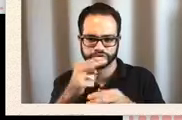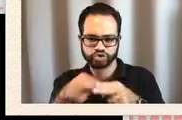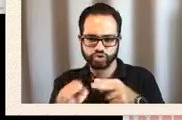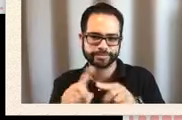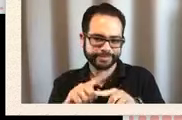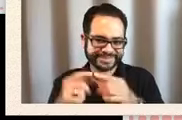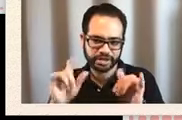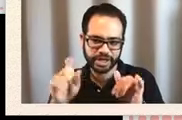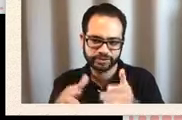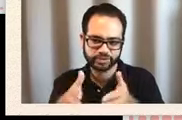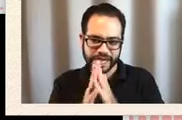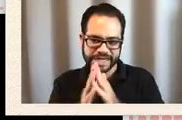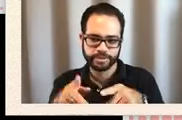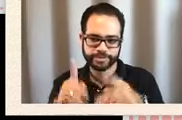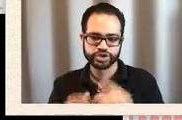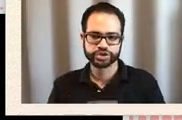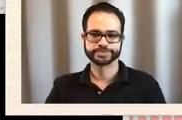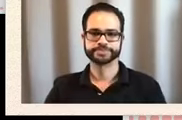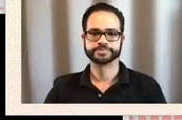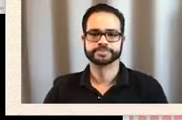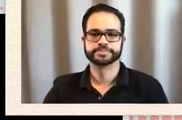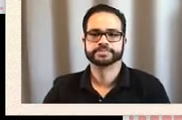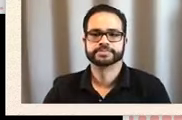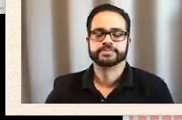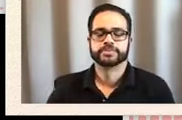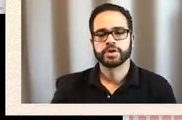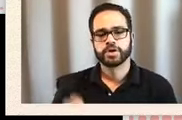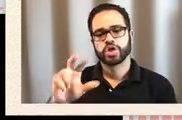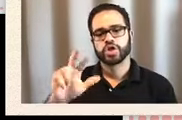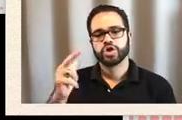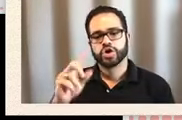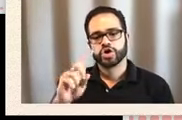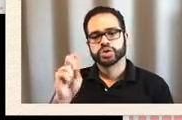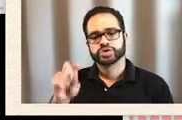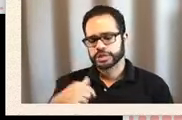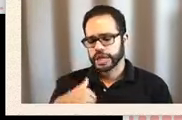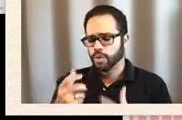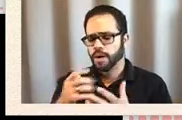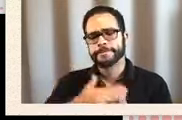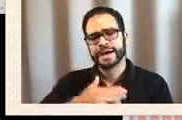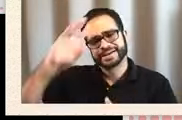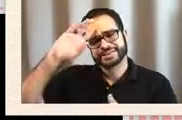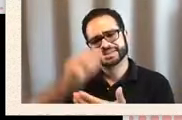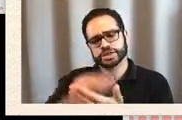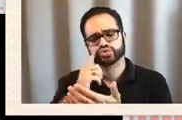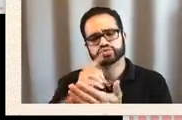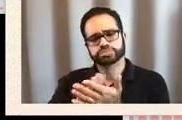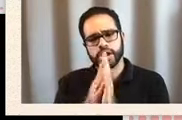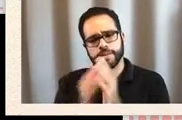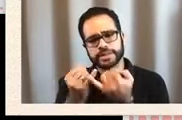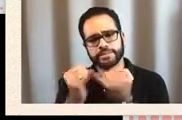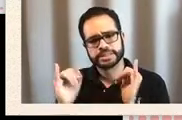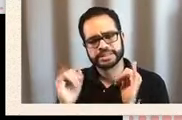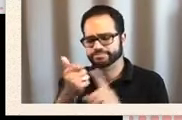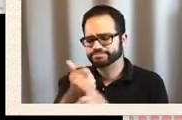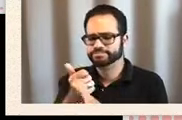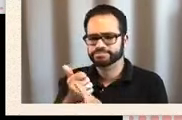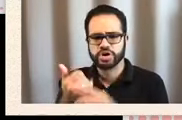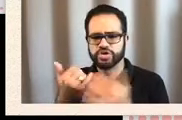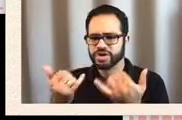So the third question, I want my son to be independent, but he's not ready now. Can I get a guardianship and then reverse it when my son is